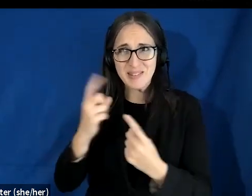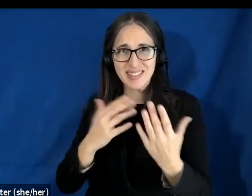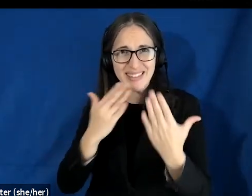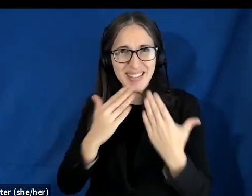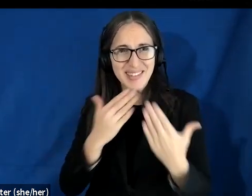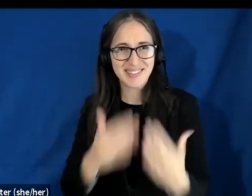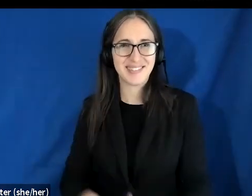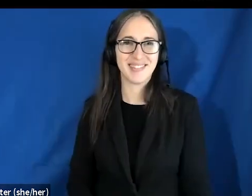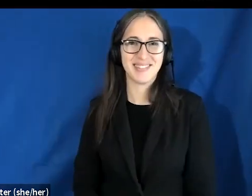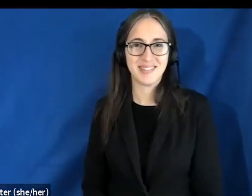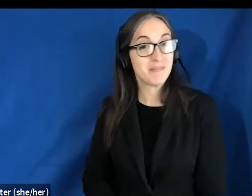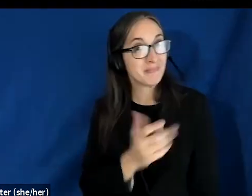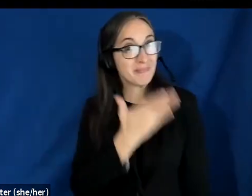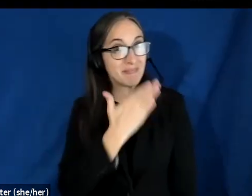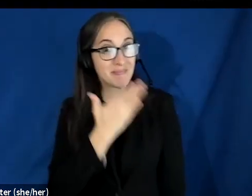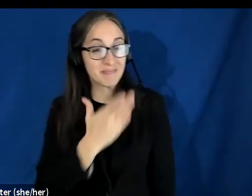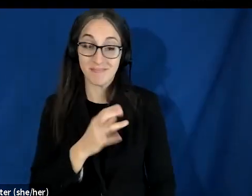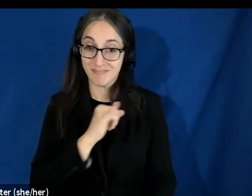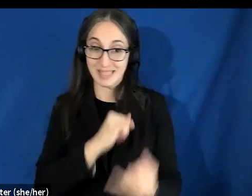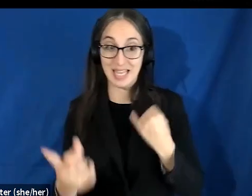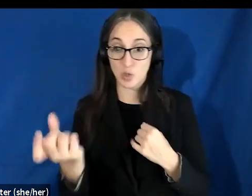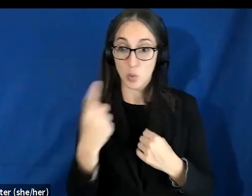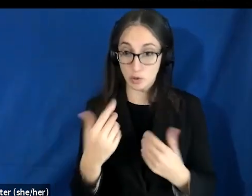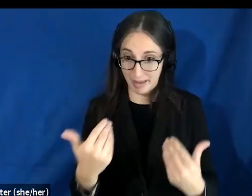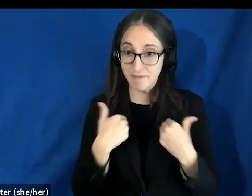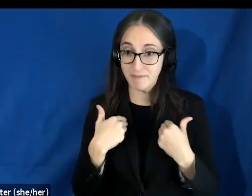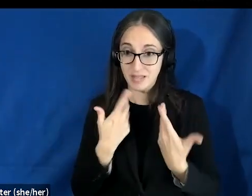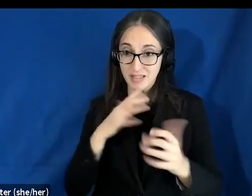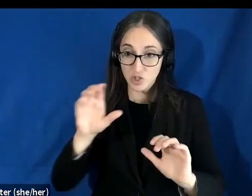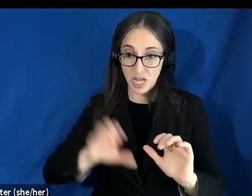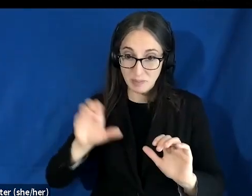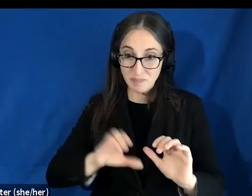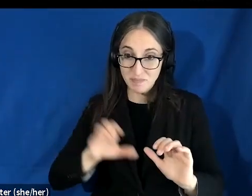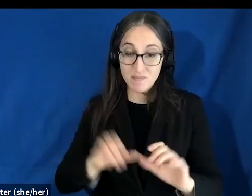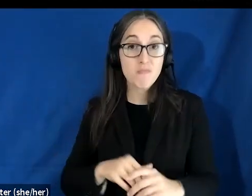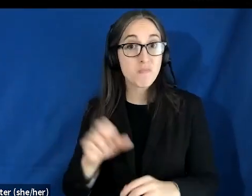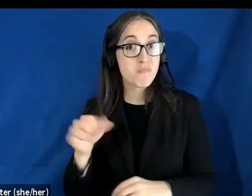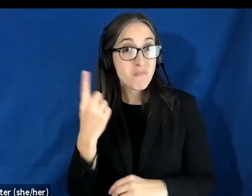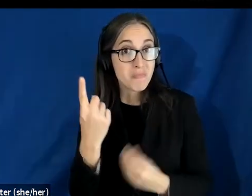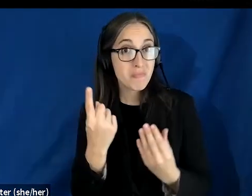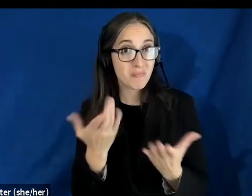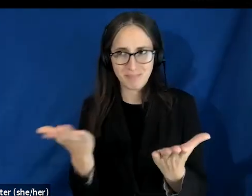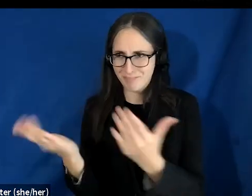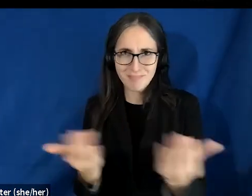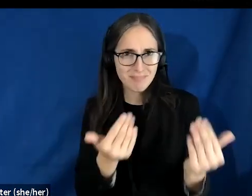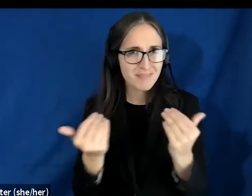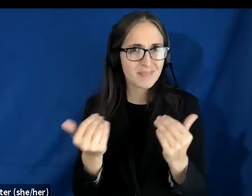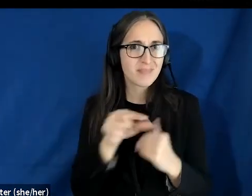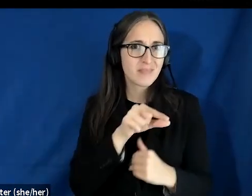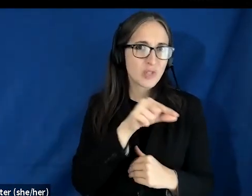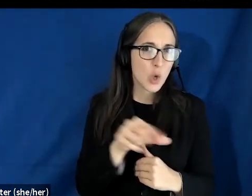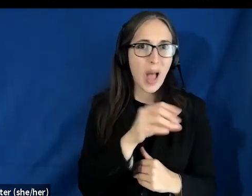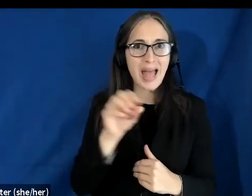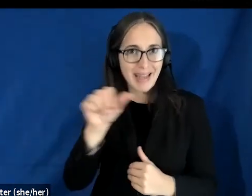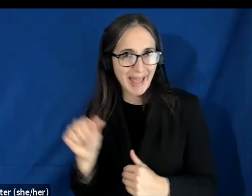that. Thank you. And that is the last question I have here in the chat. If anyone else has any, feel free to ask them in the Q&A or